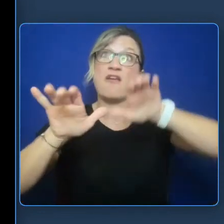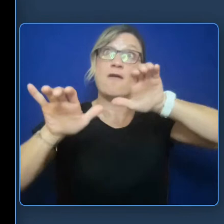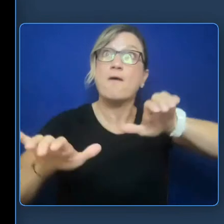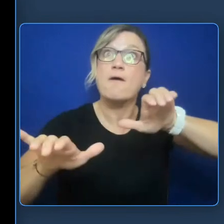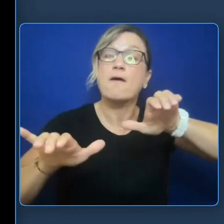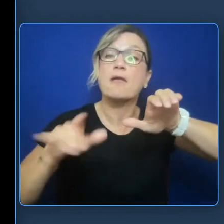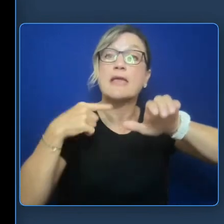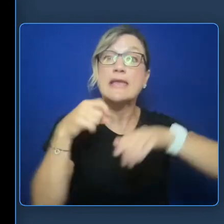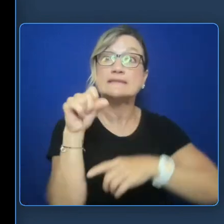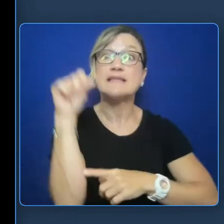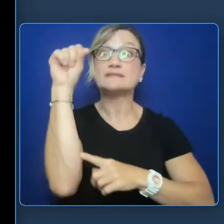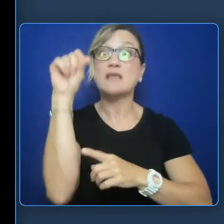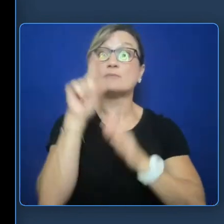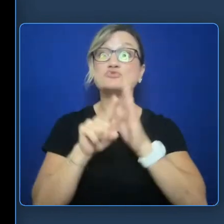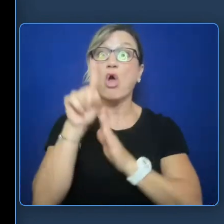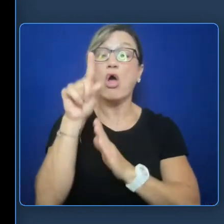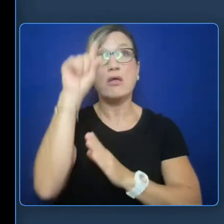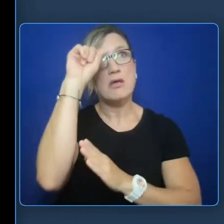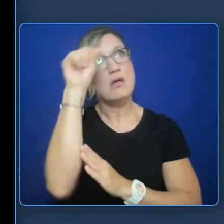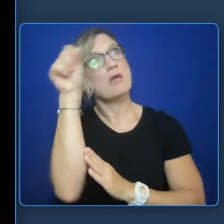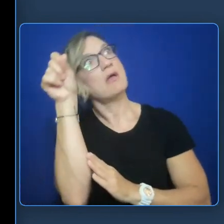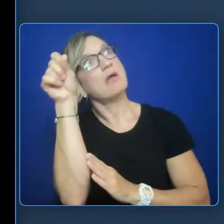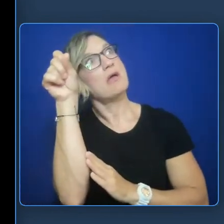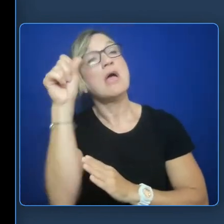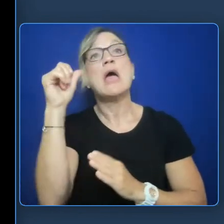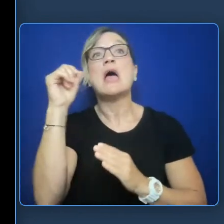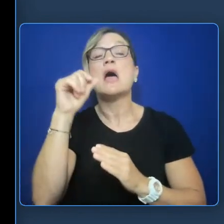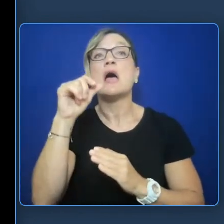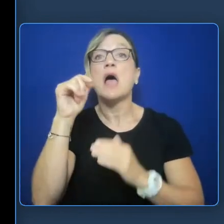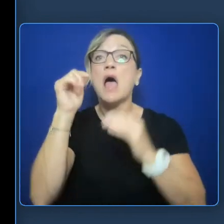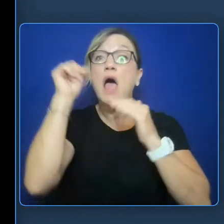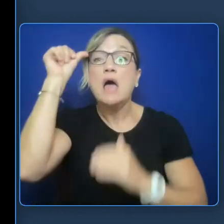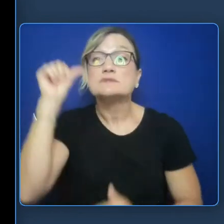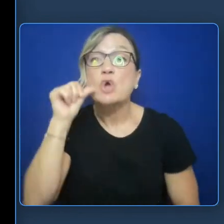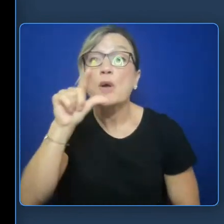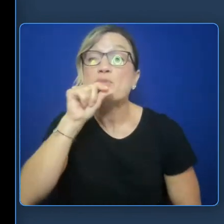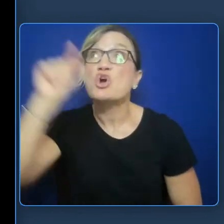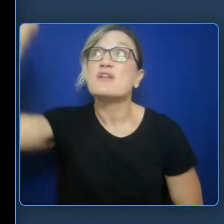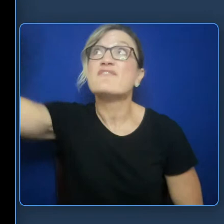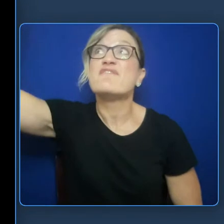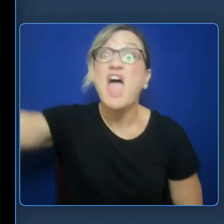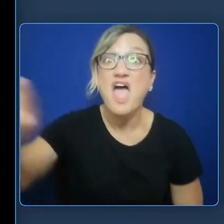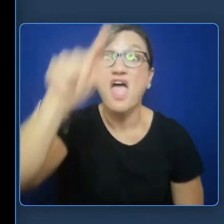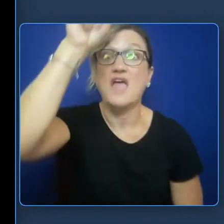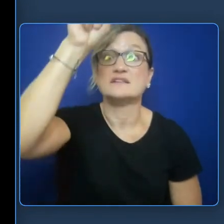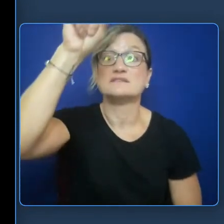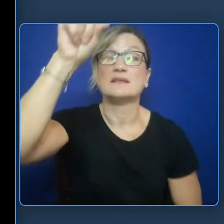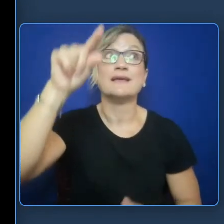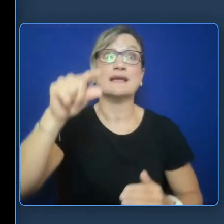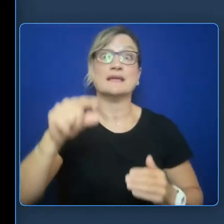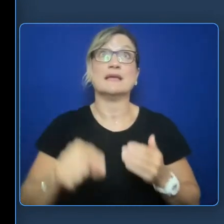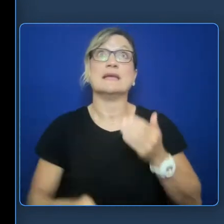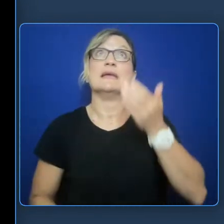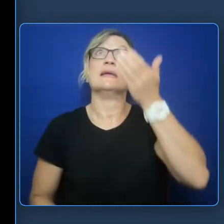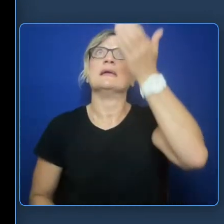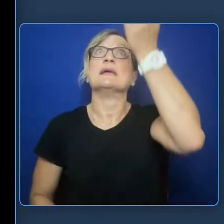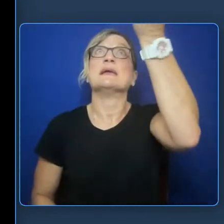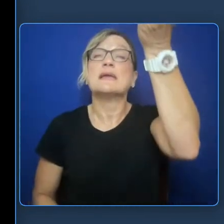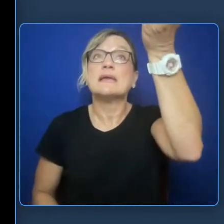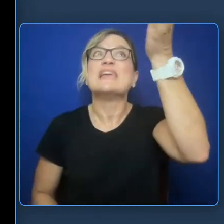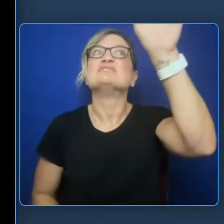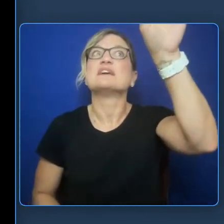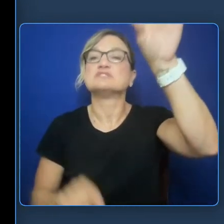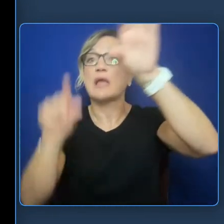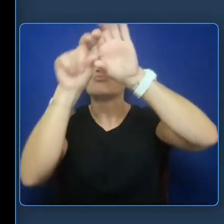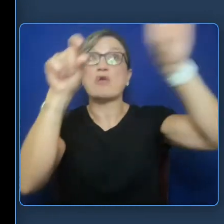side. An adult bird flies from a nearby branch. Muhammad extends his open hand. He touches a